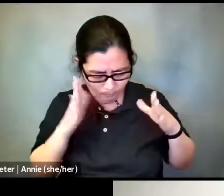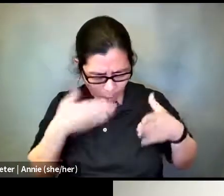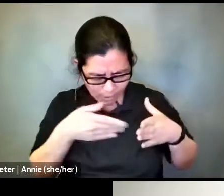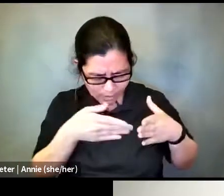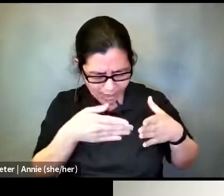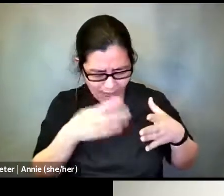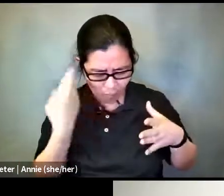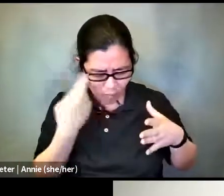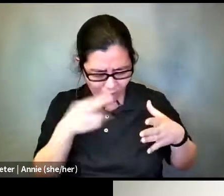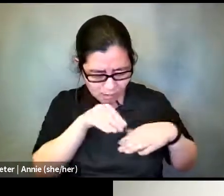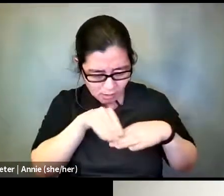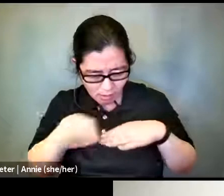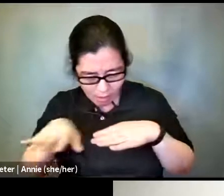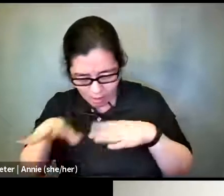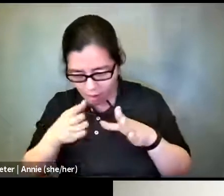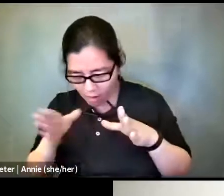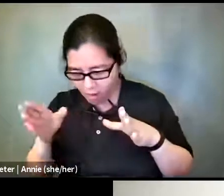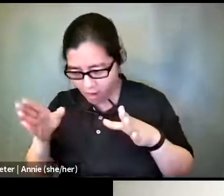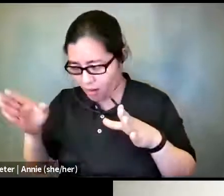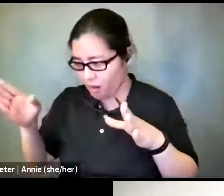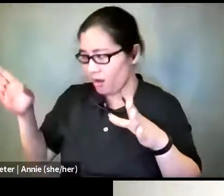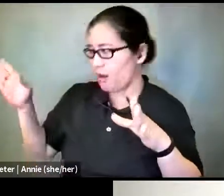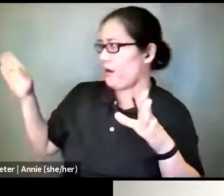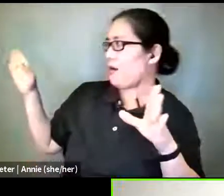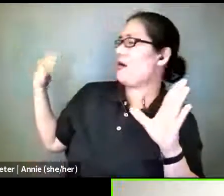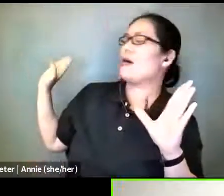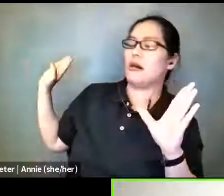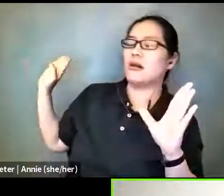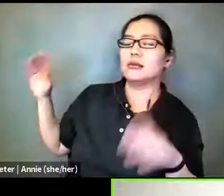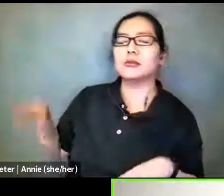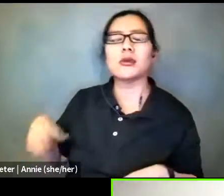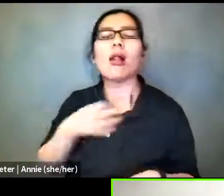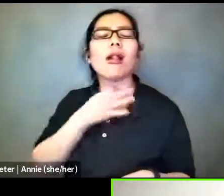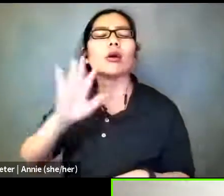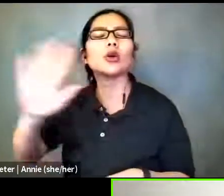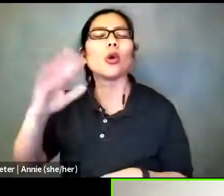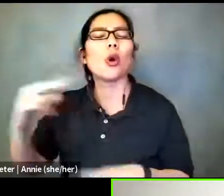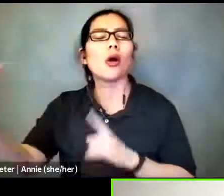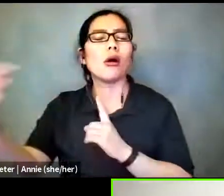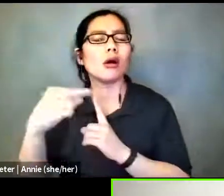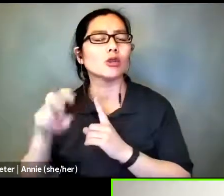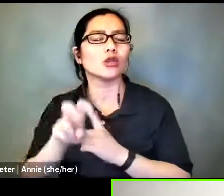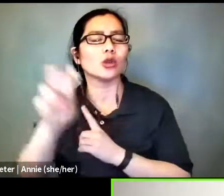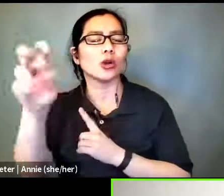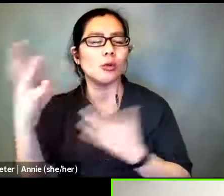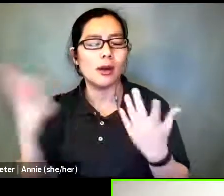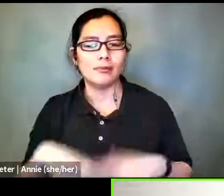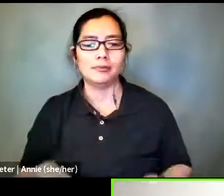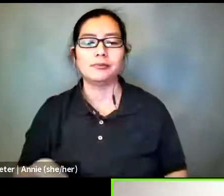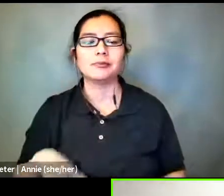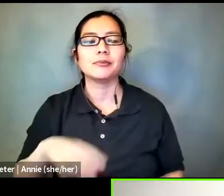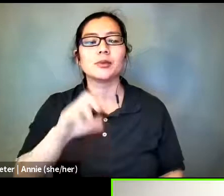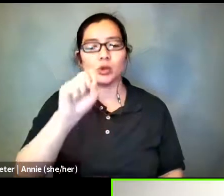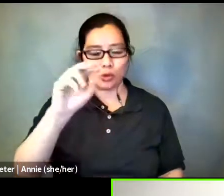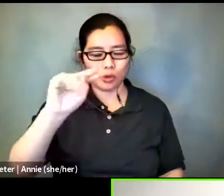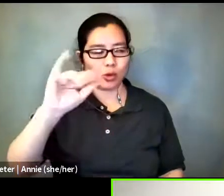there. Sonja, what has your experience been? Yeah, I think it is exactly like that.